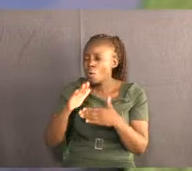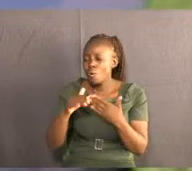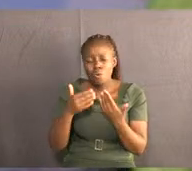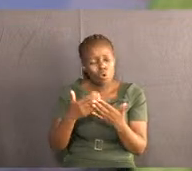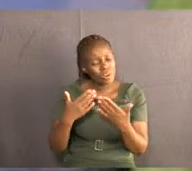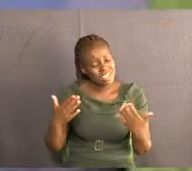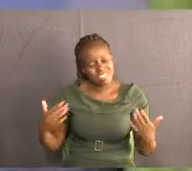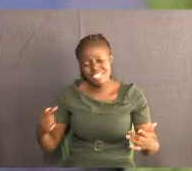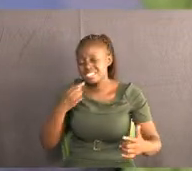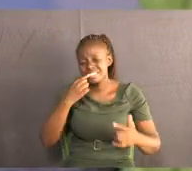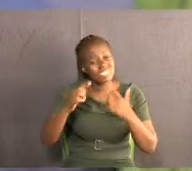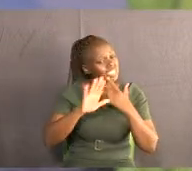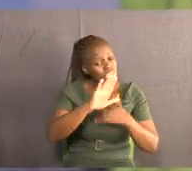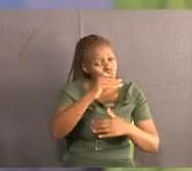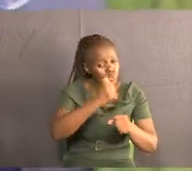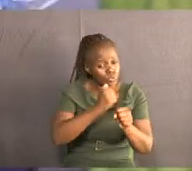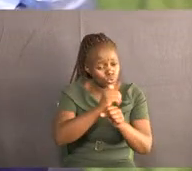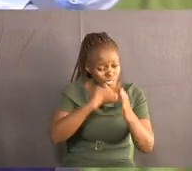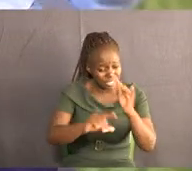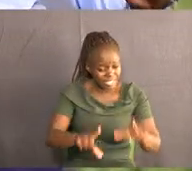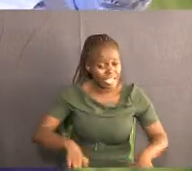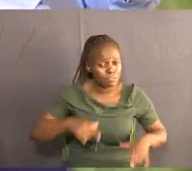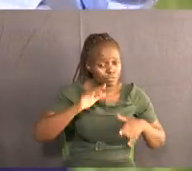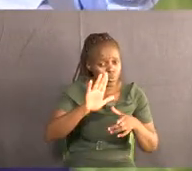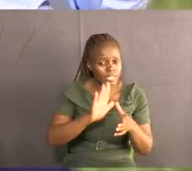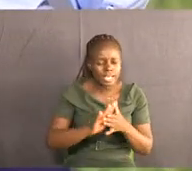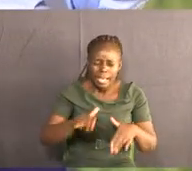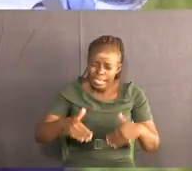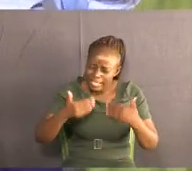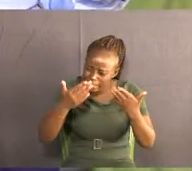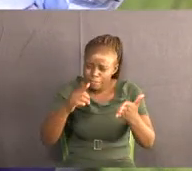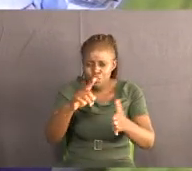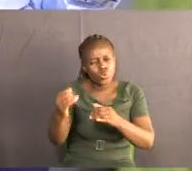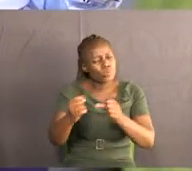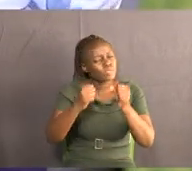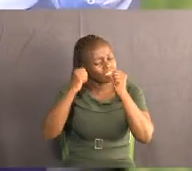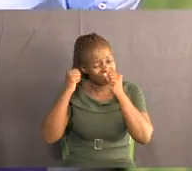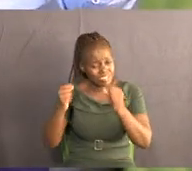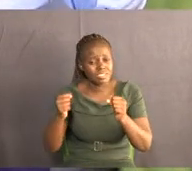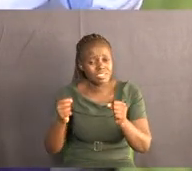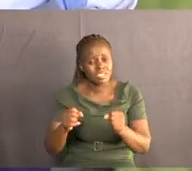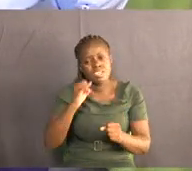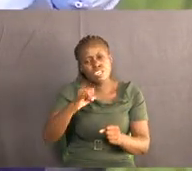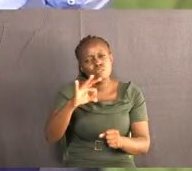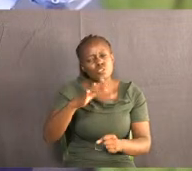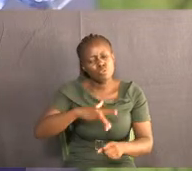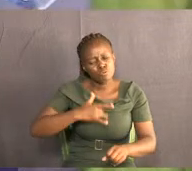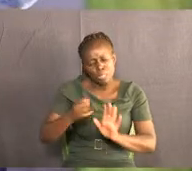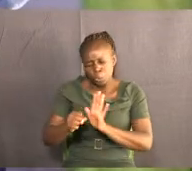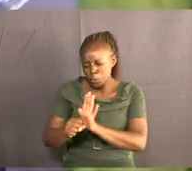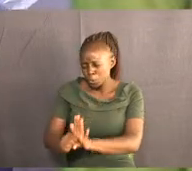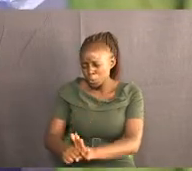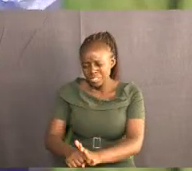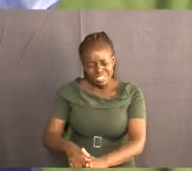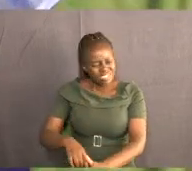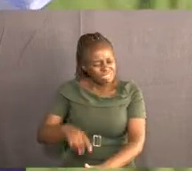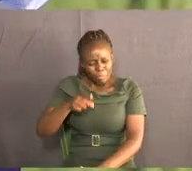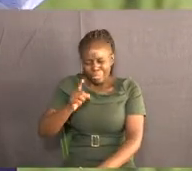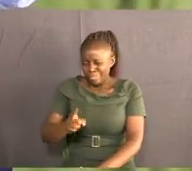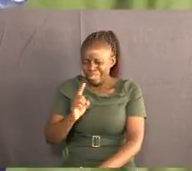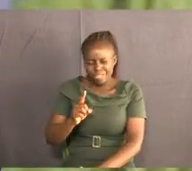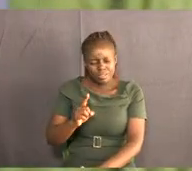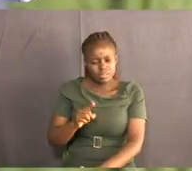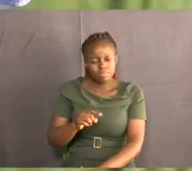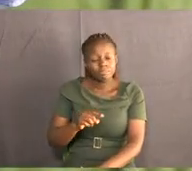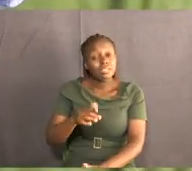you to do in your life, would you ask him to give you the strength to respond like that? That if you feel condemned, he's telling you